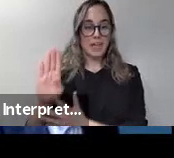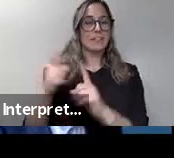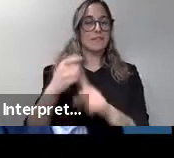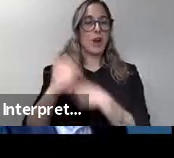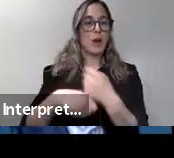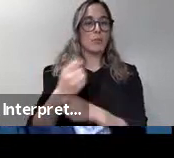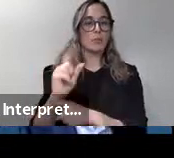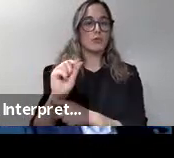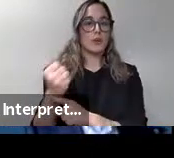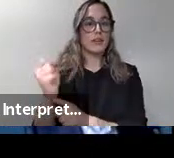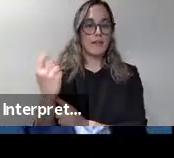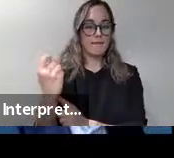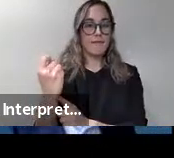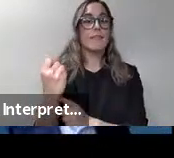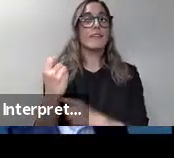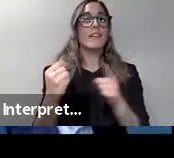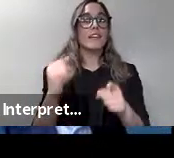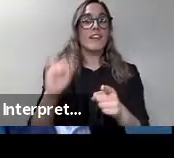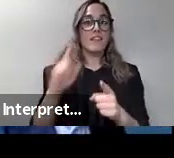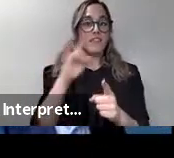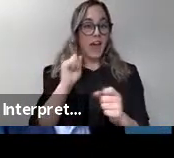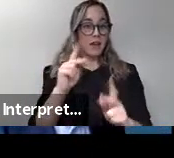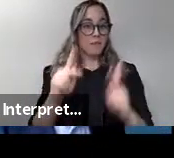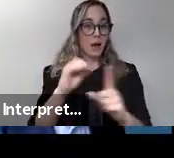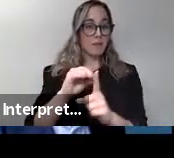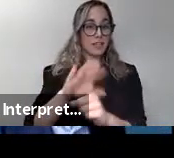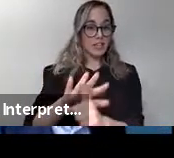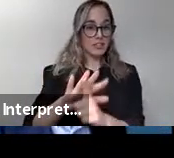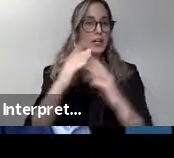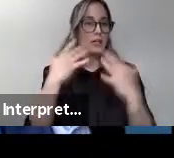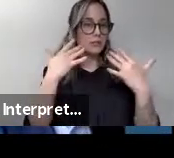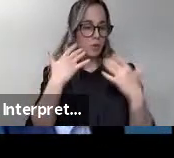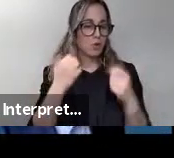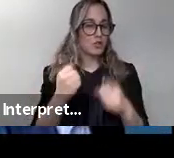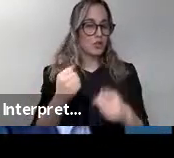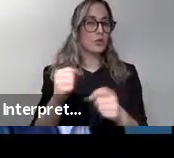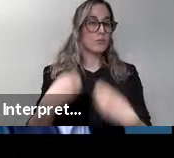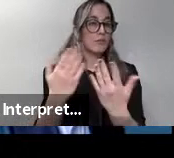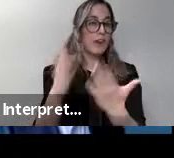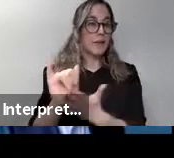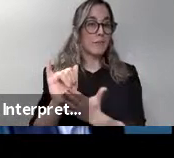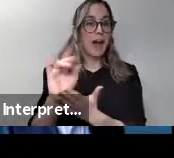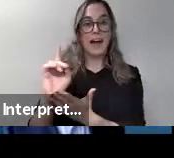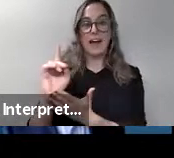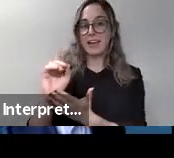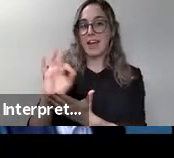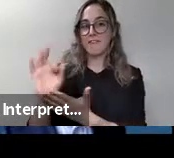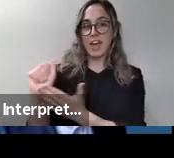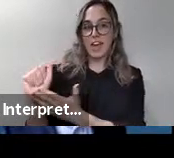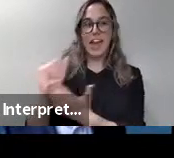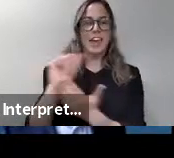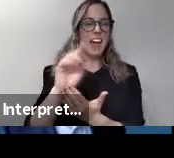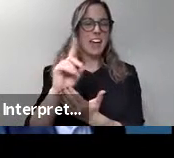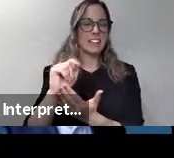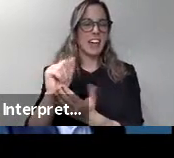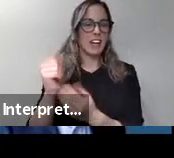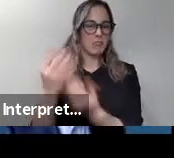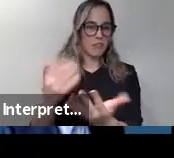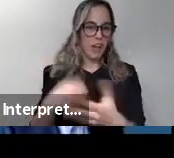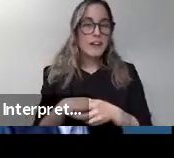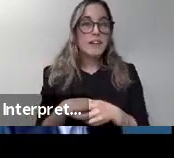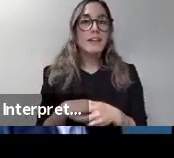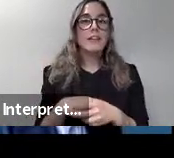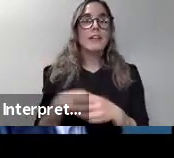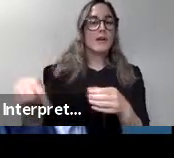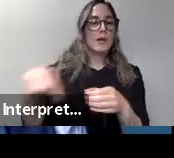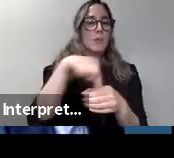The population noise exposure data was provided by FAA. Applying this eligibility criteria resulted in a pool of 95